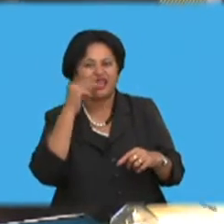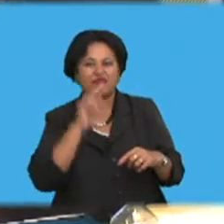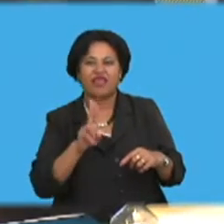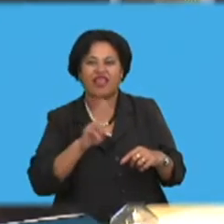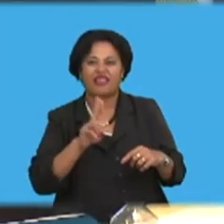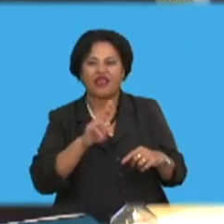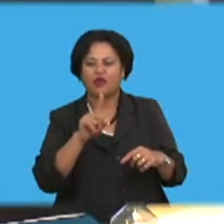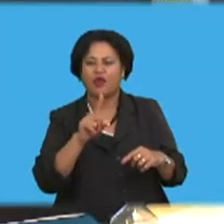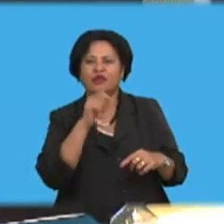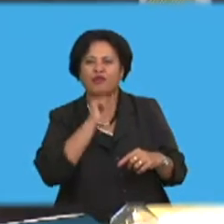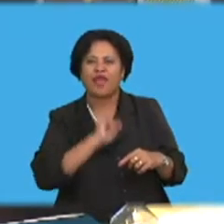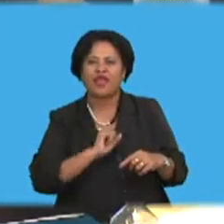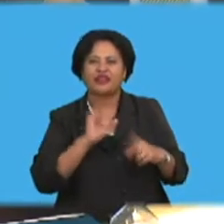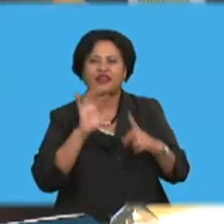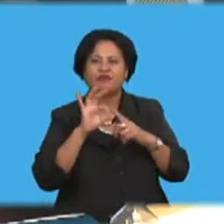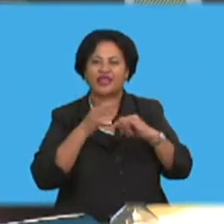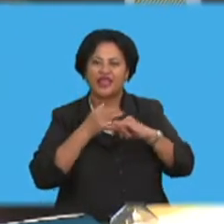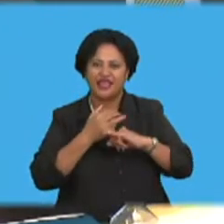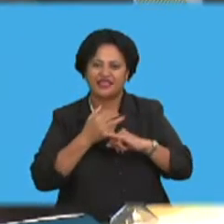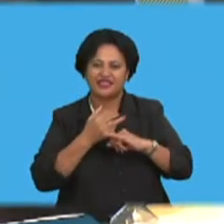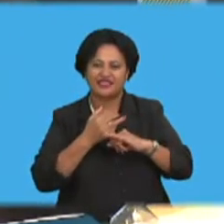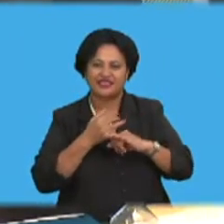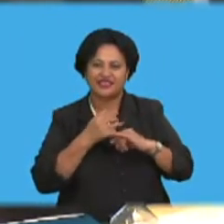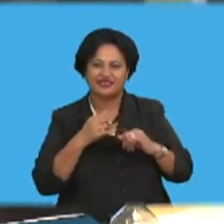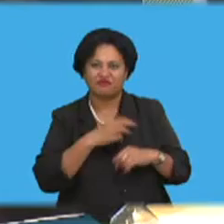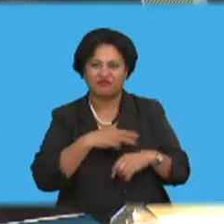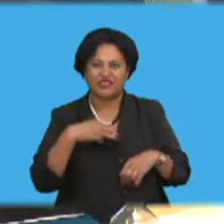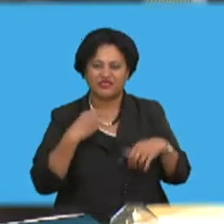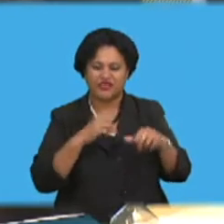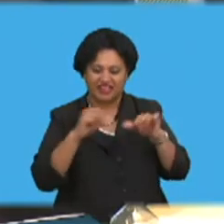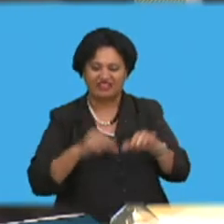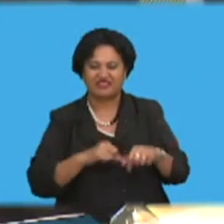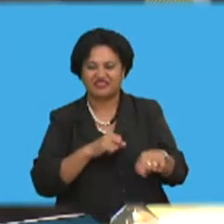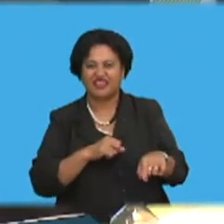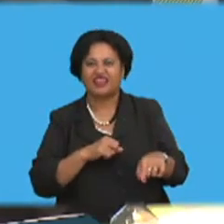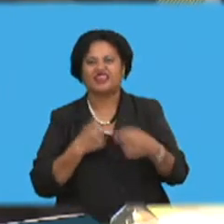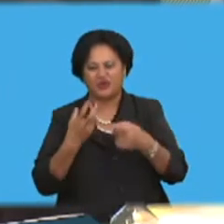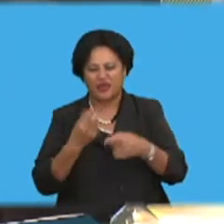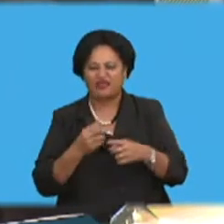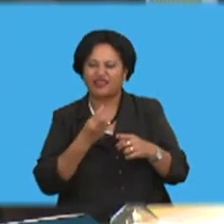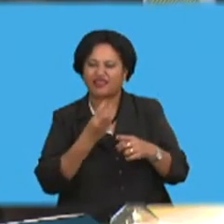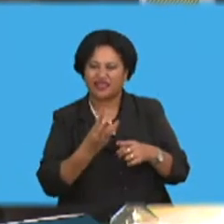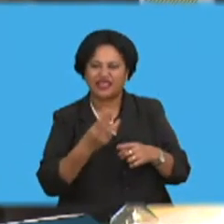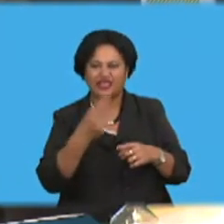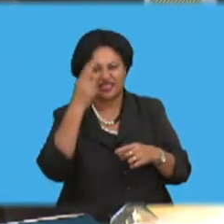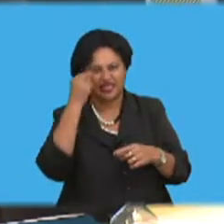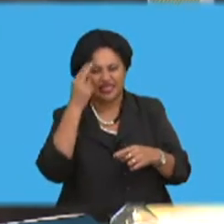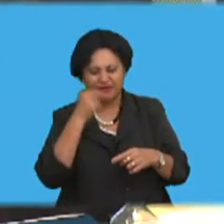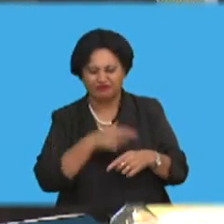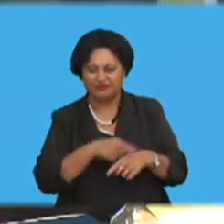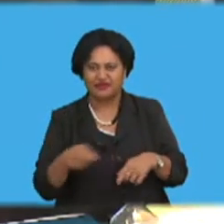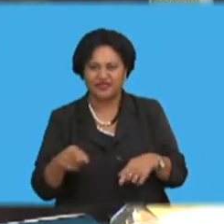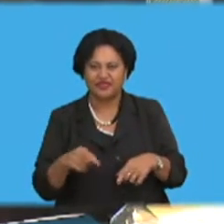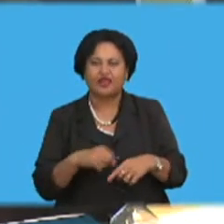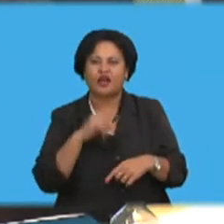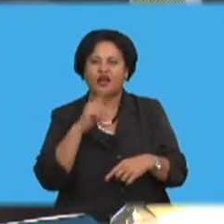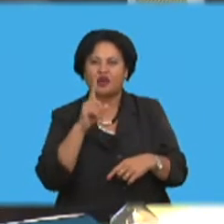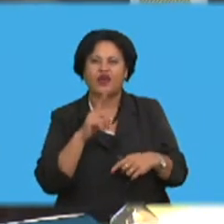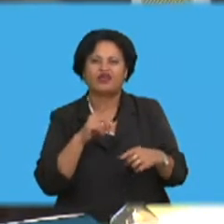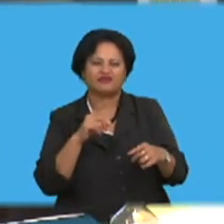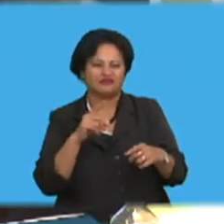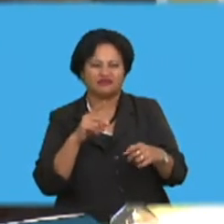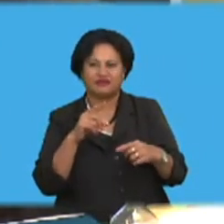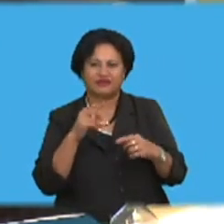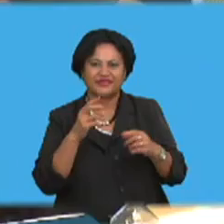Permanent Secretary, and FH1A 17, named after Millie. Millie was head of